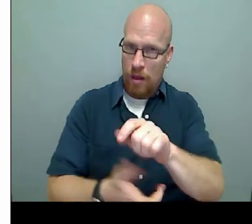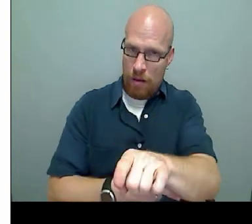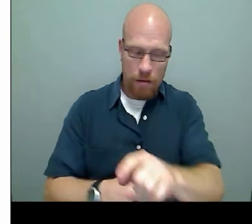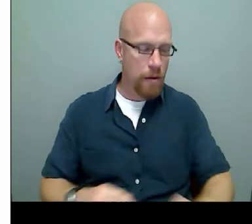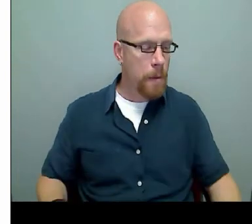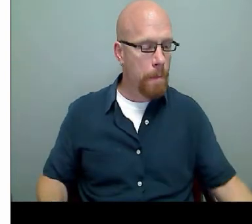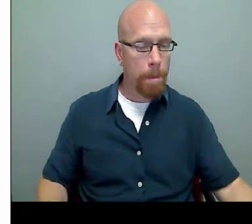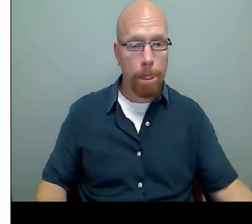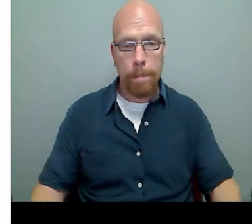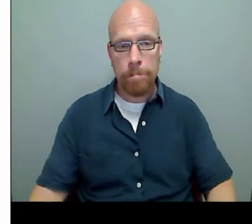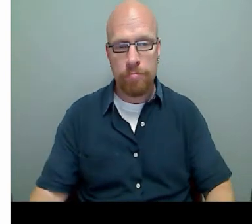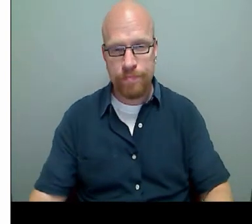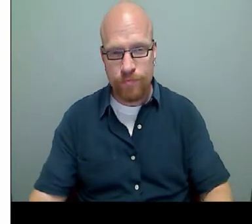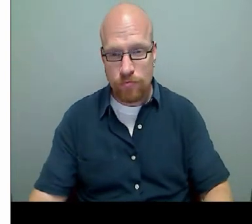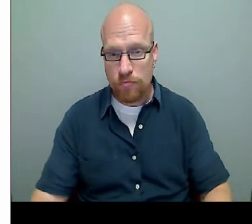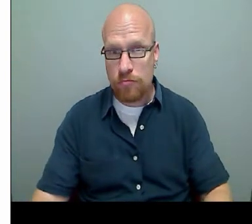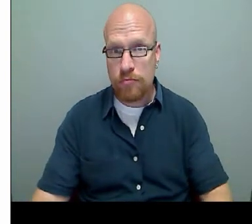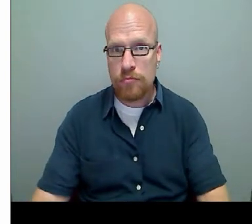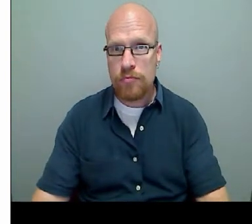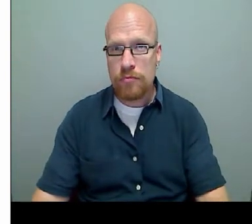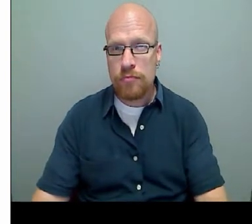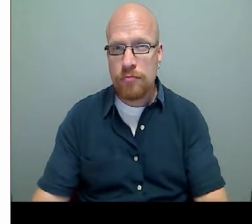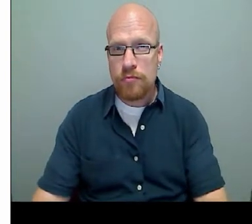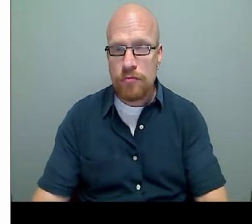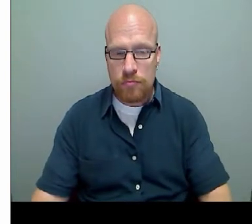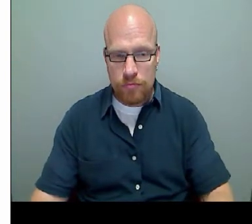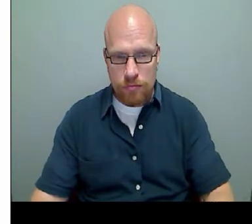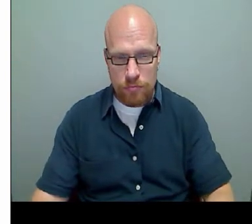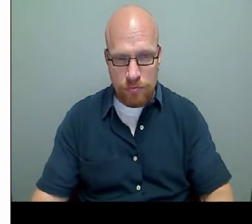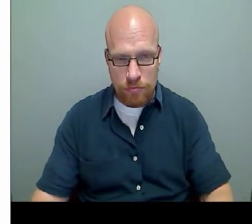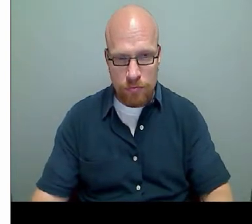+6. Now I'm going to draw this line on the graph.